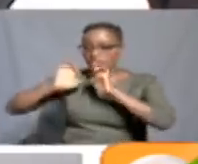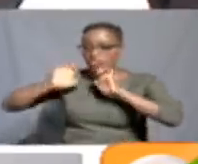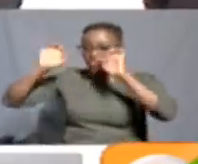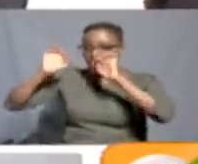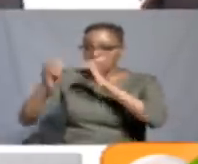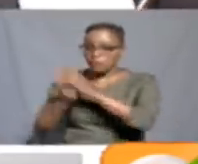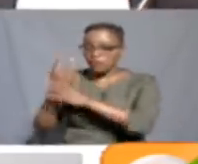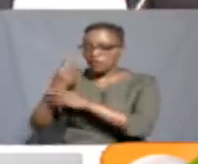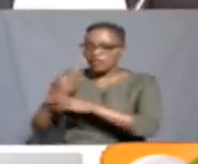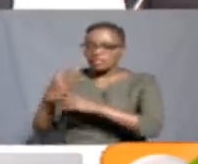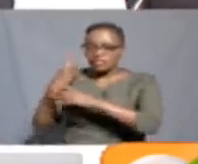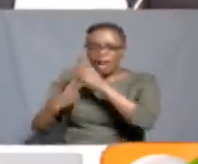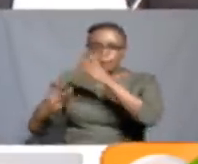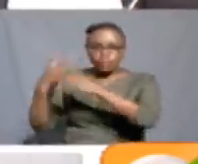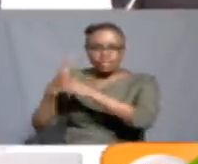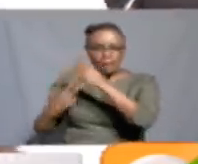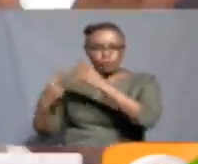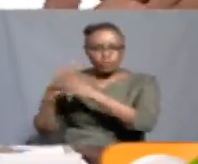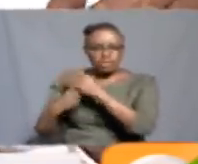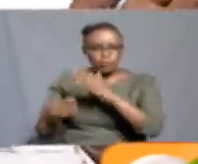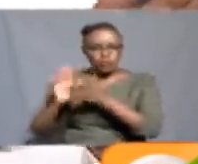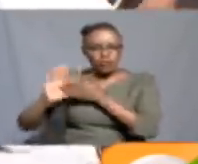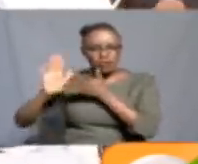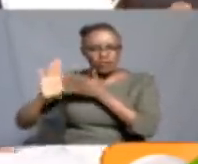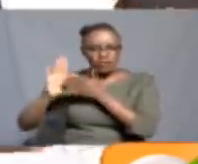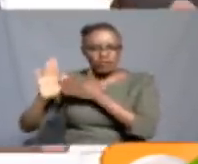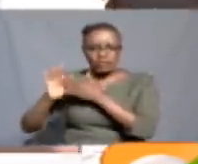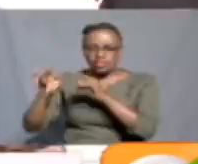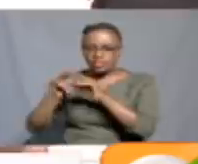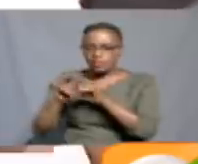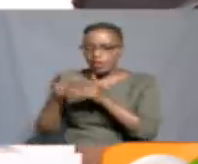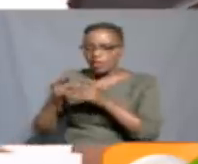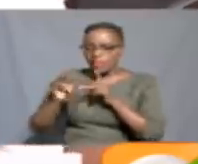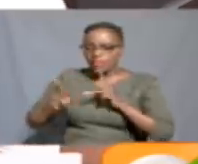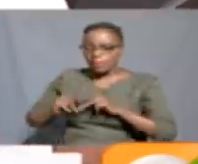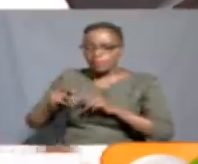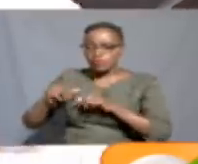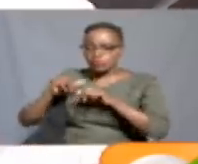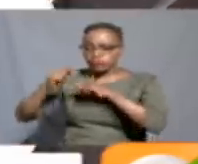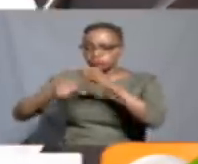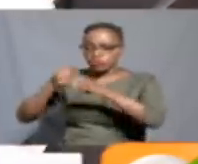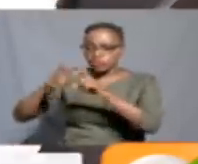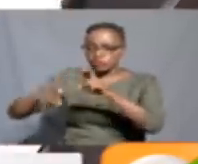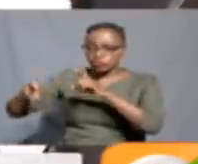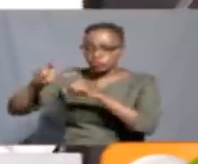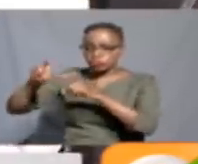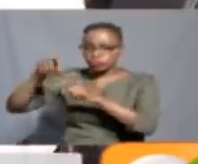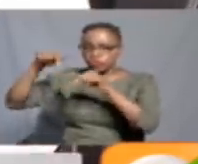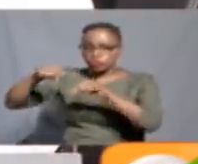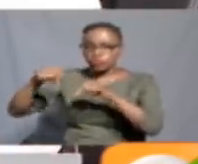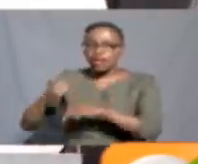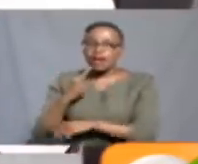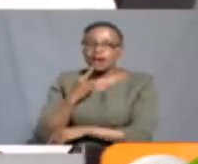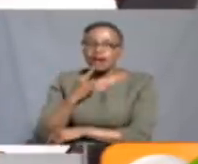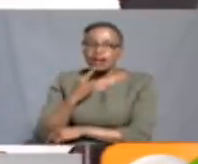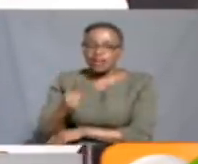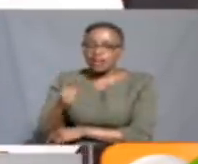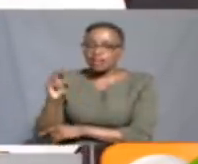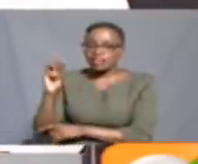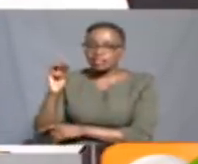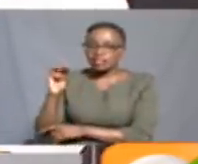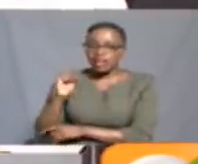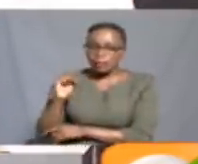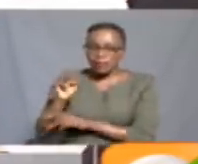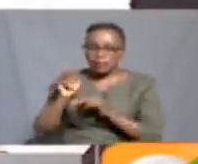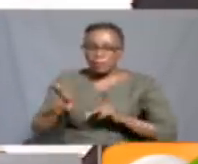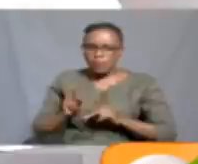at double digits. Yes, that's right. As the population was growing. Yeah. Today they are at 100 million